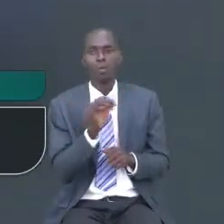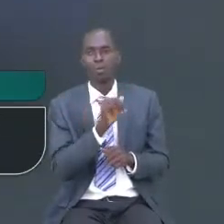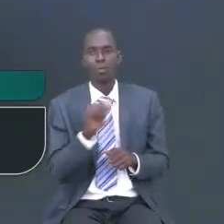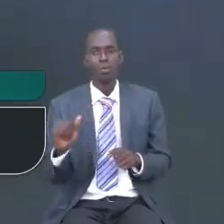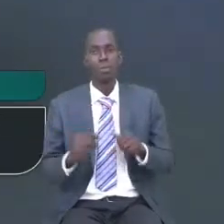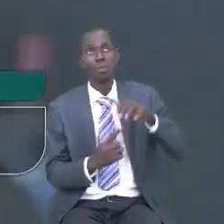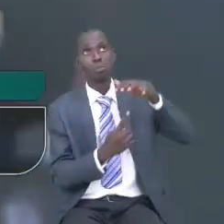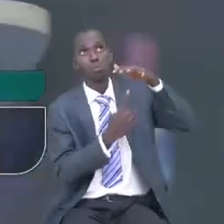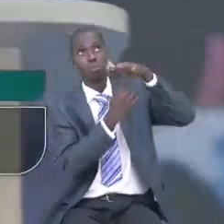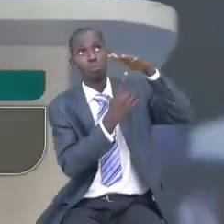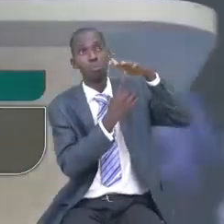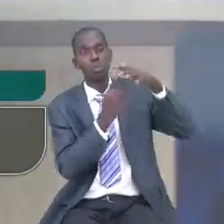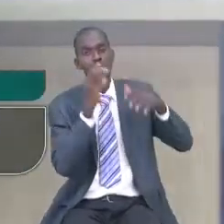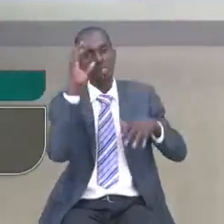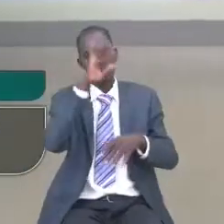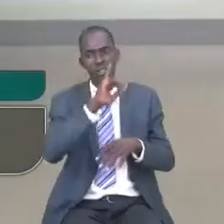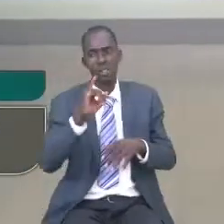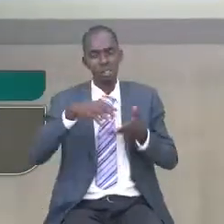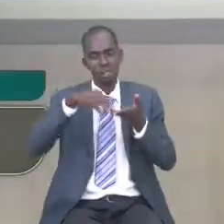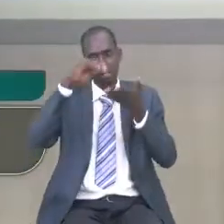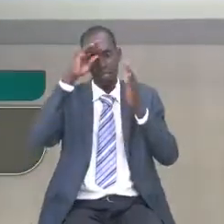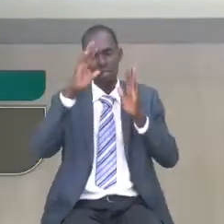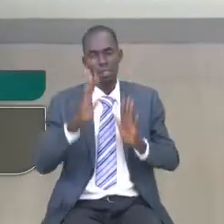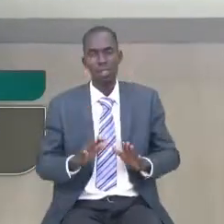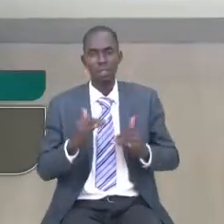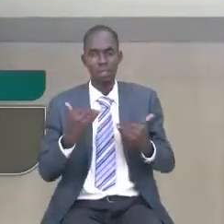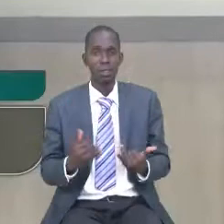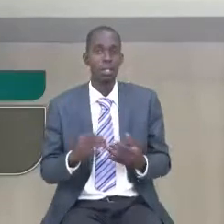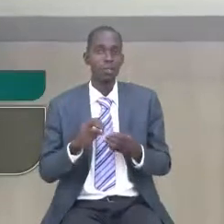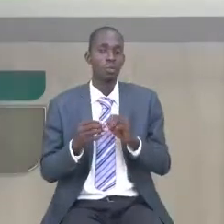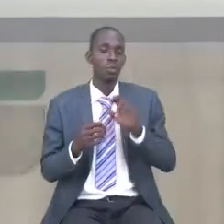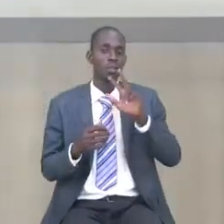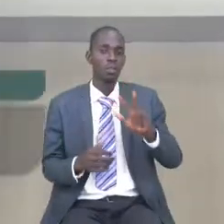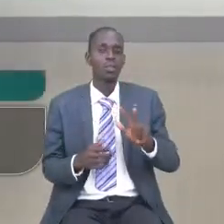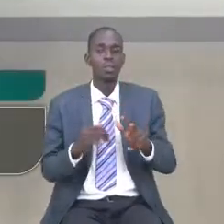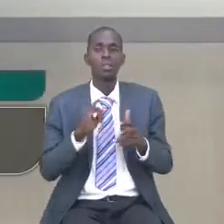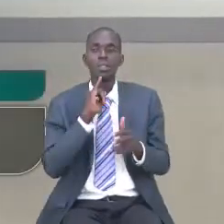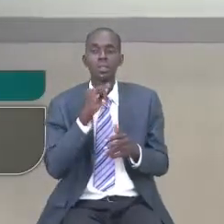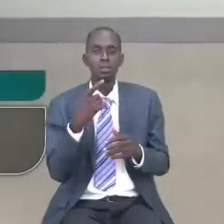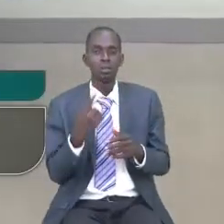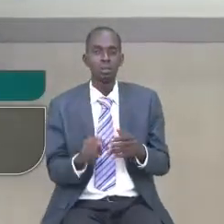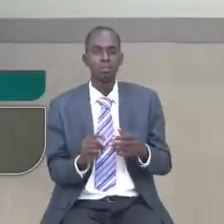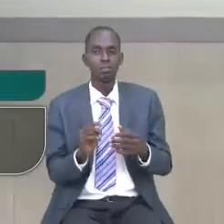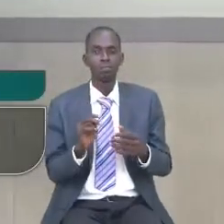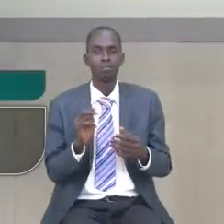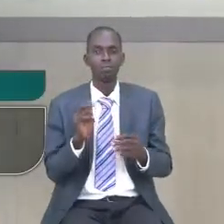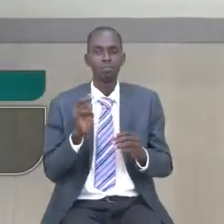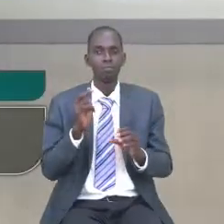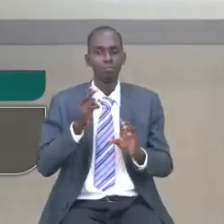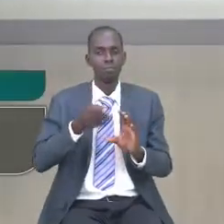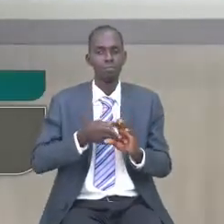peak-seeking learner. And then number three is partnership with our